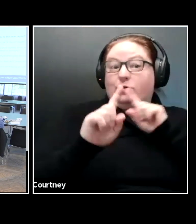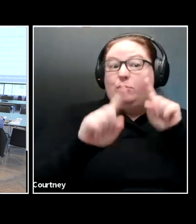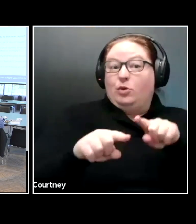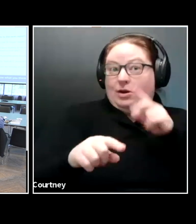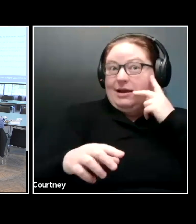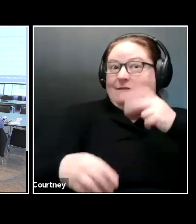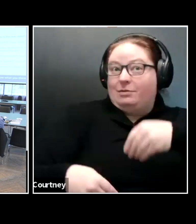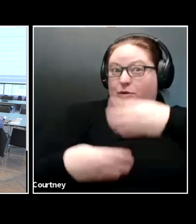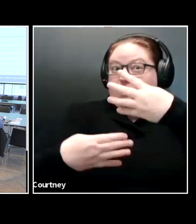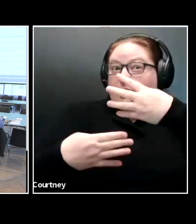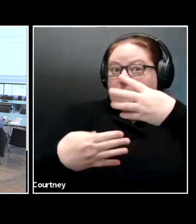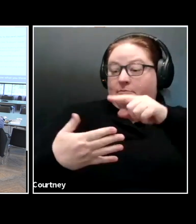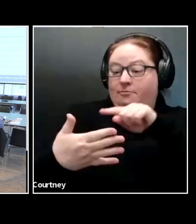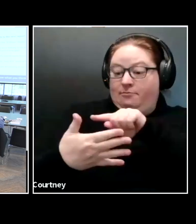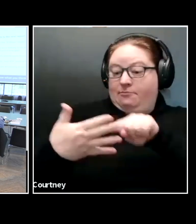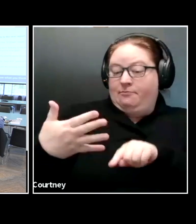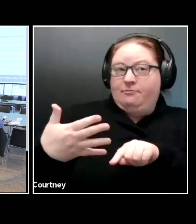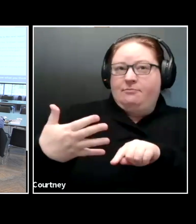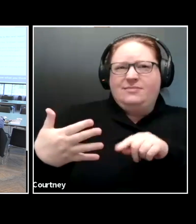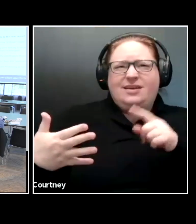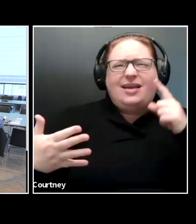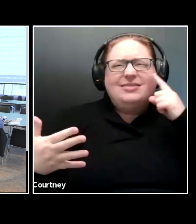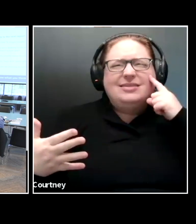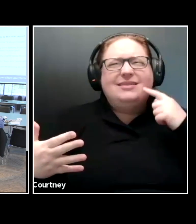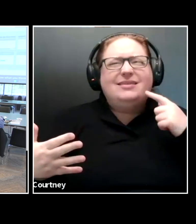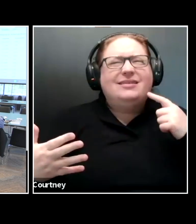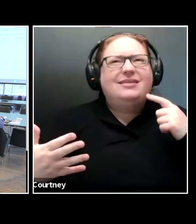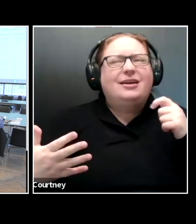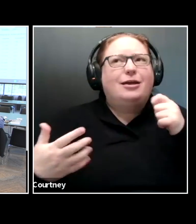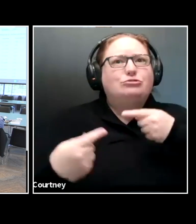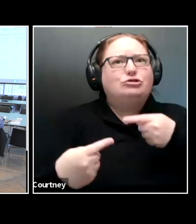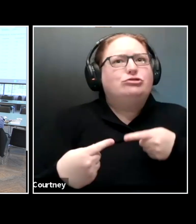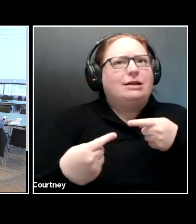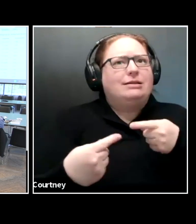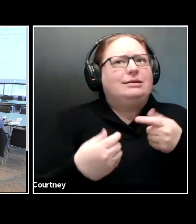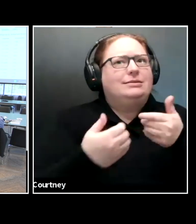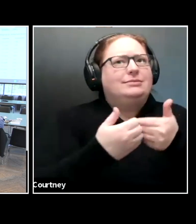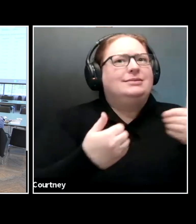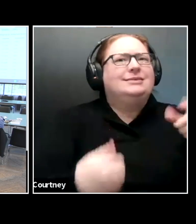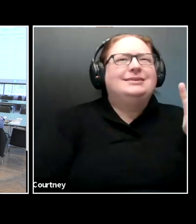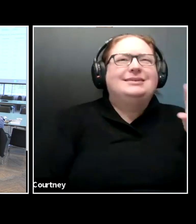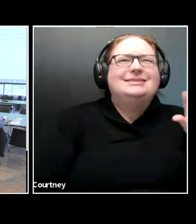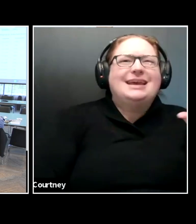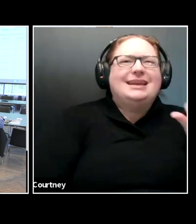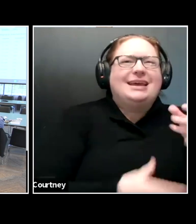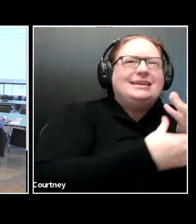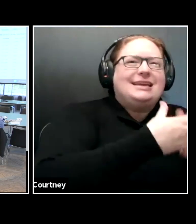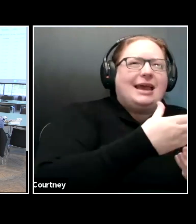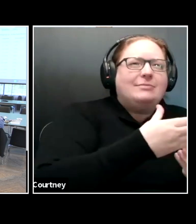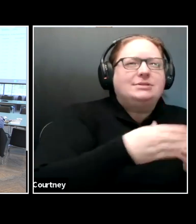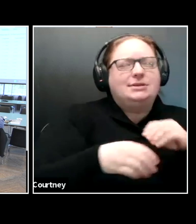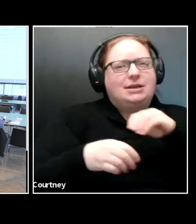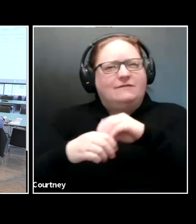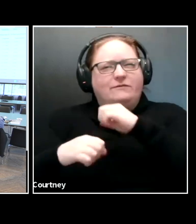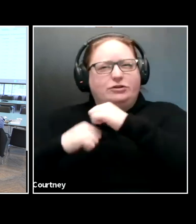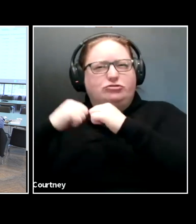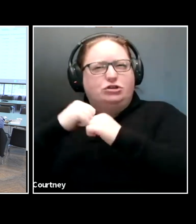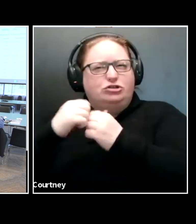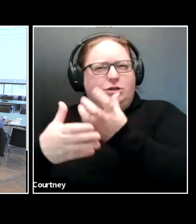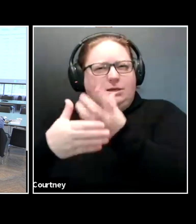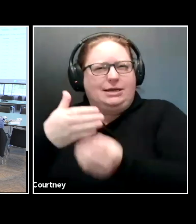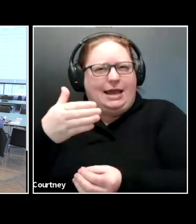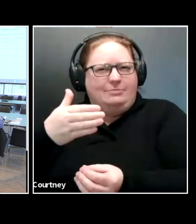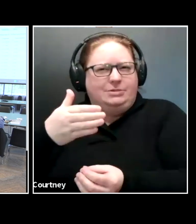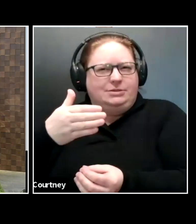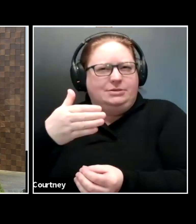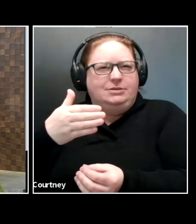yeah. I think I'm struggling to differentiate the data gaps versus the infrastructure gaps. Yeah. I think that would be the #1 thing